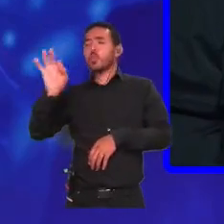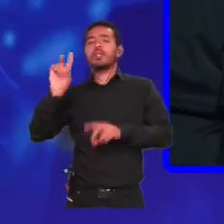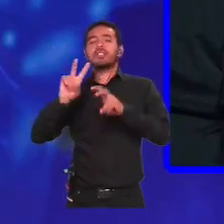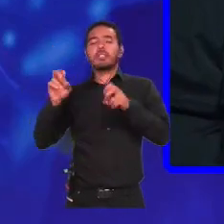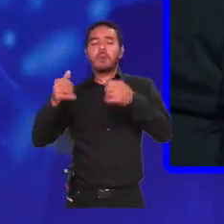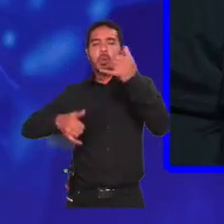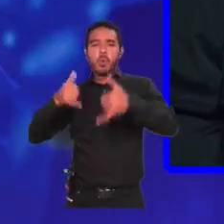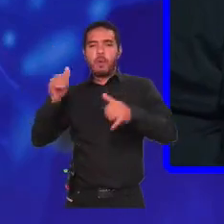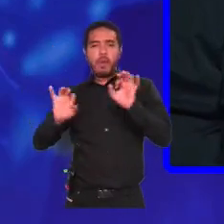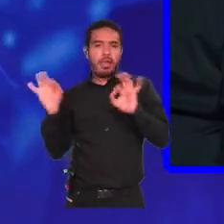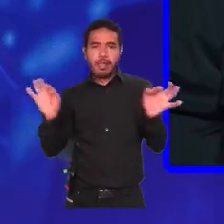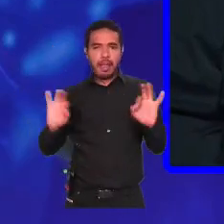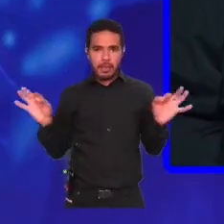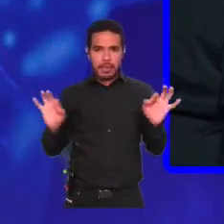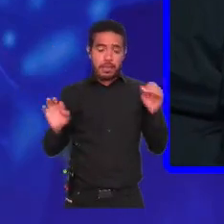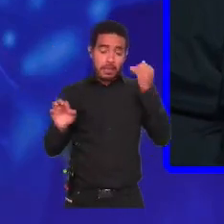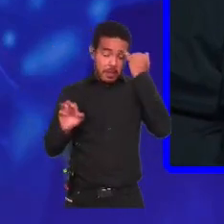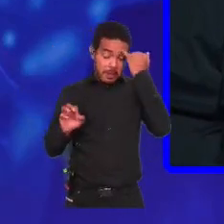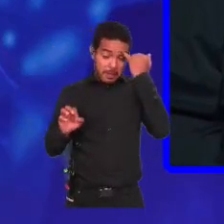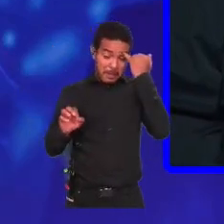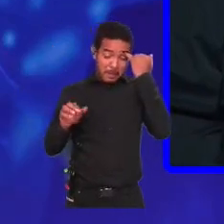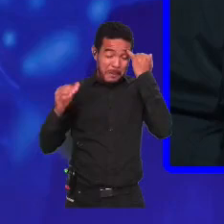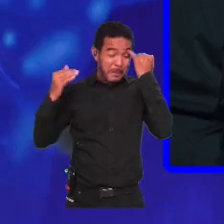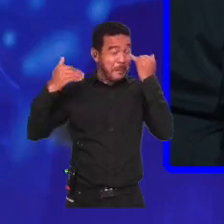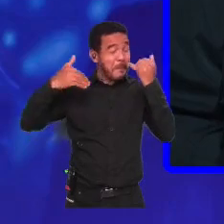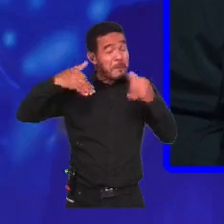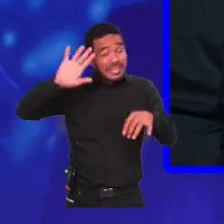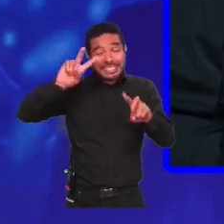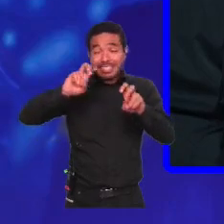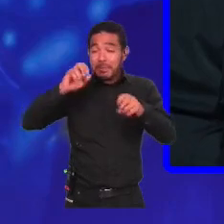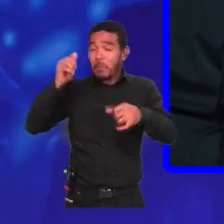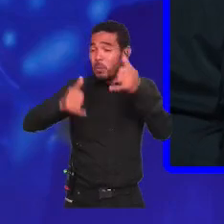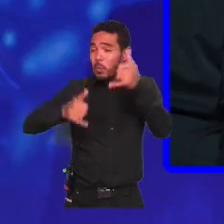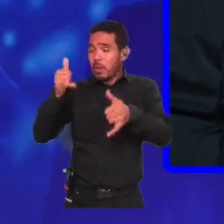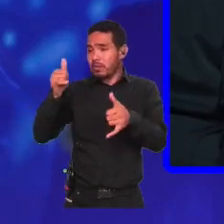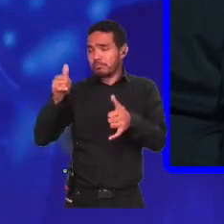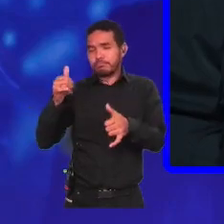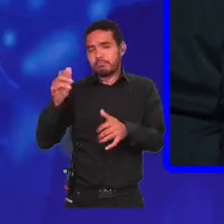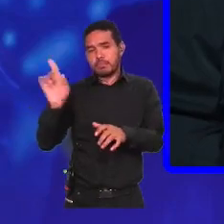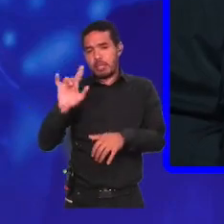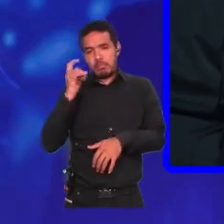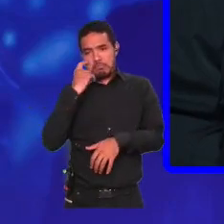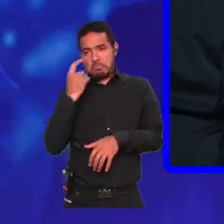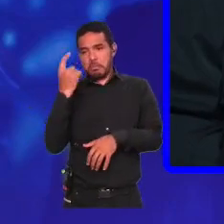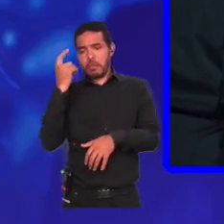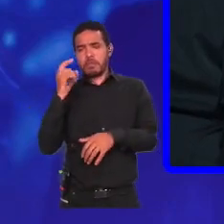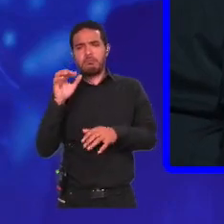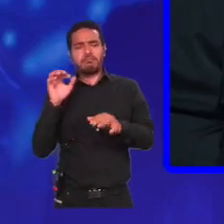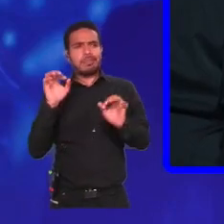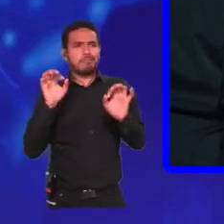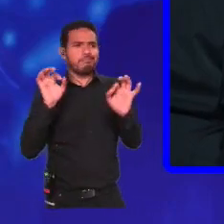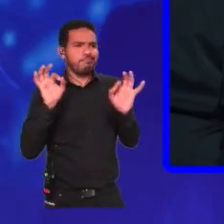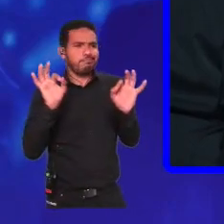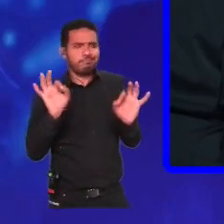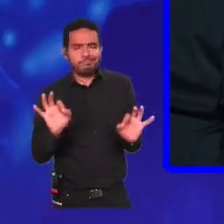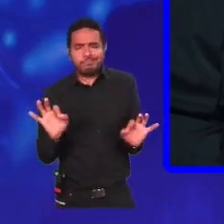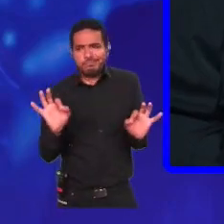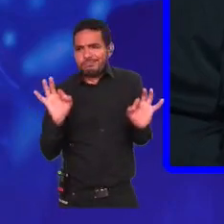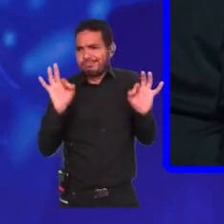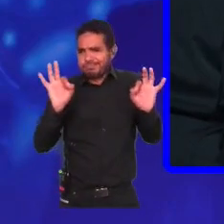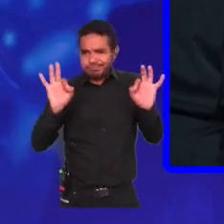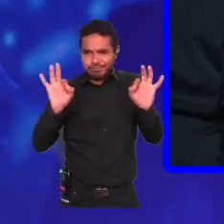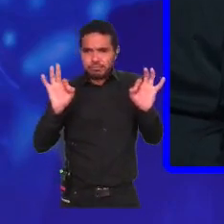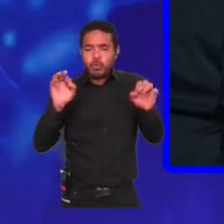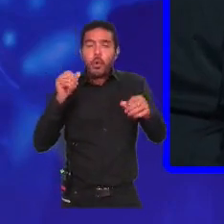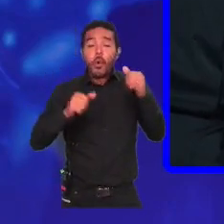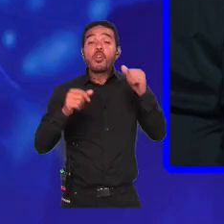we visited a few game companies, and the biggest thing I noticed that's an important quality to have is you got to be passionate about what you do. You have to just love what